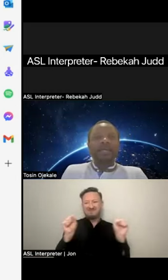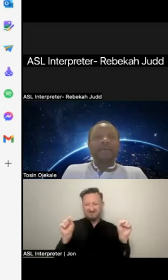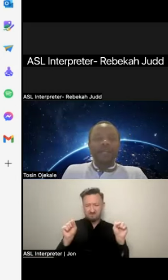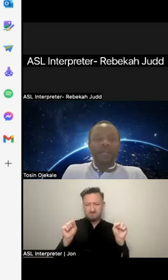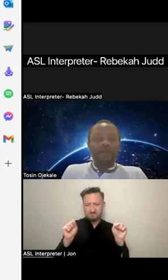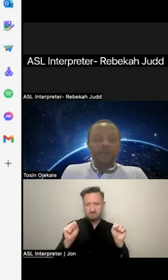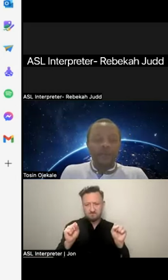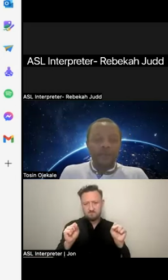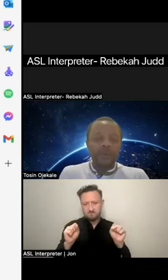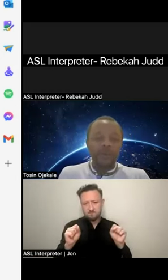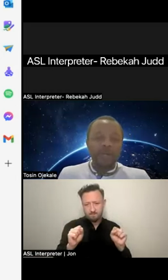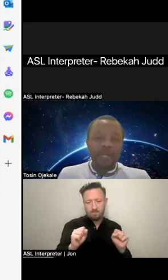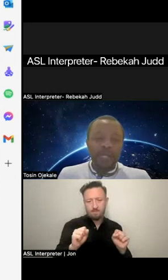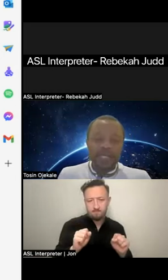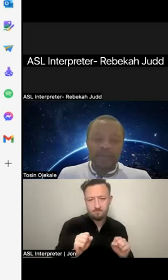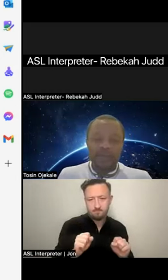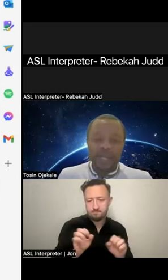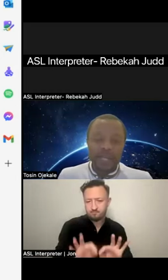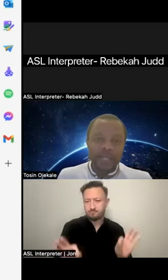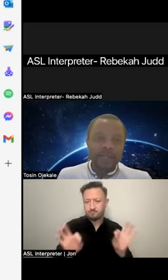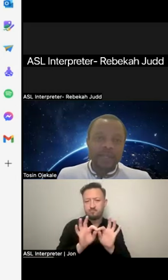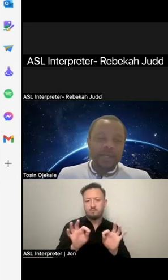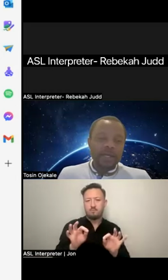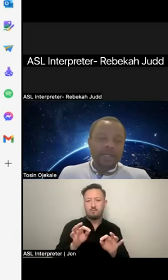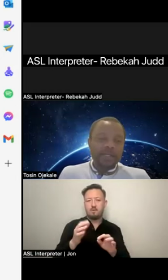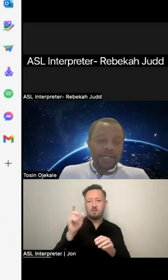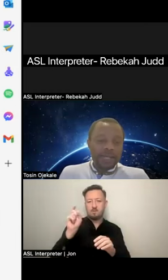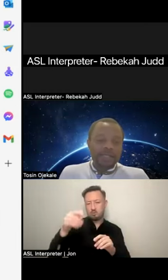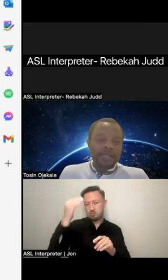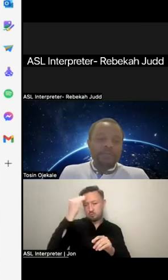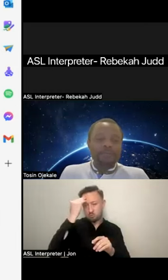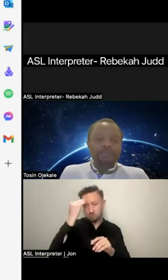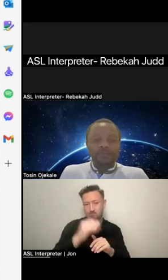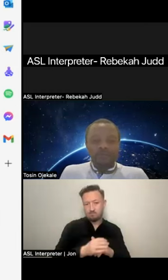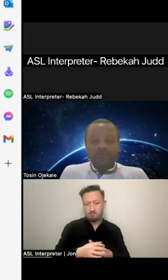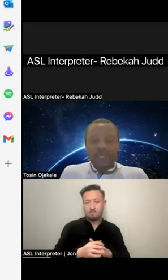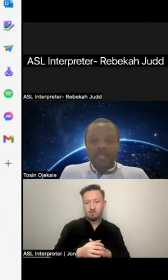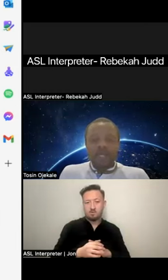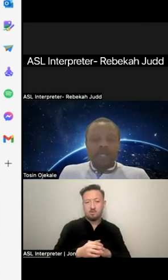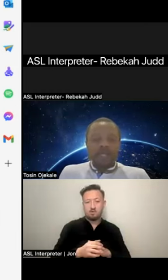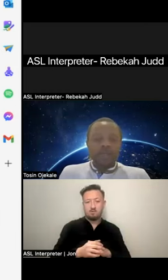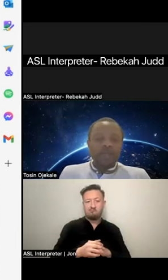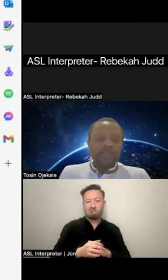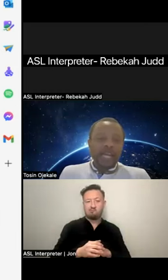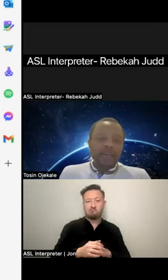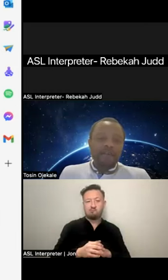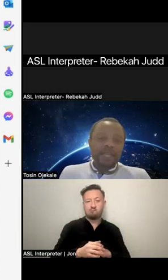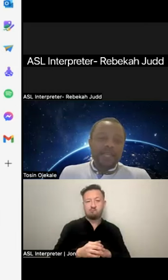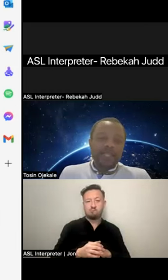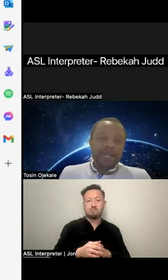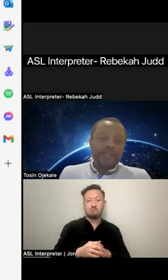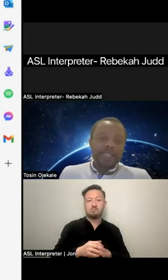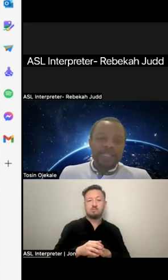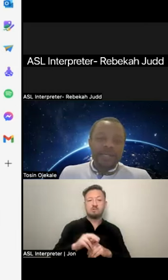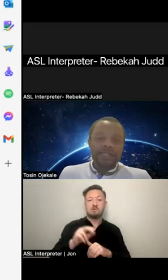is available for you in case of any disaster. So the